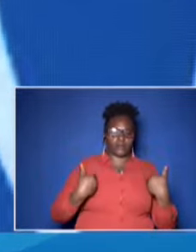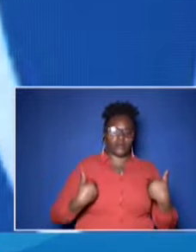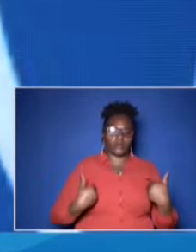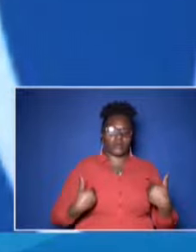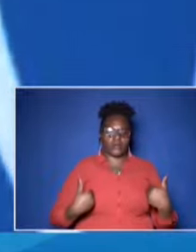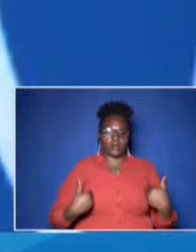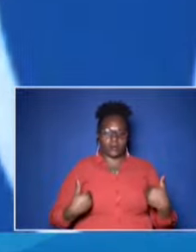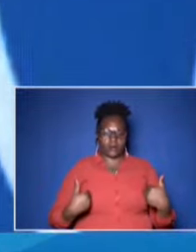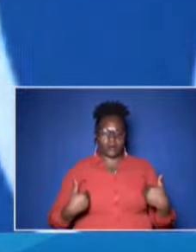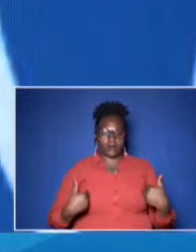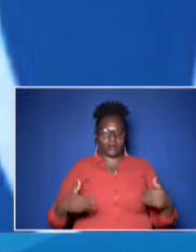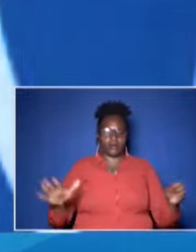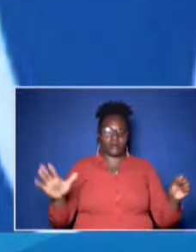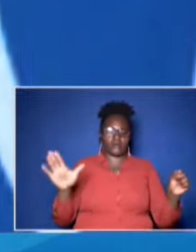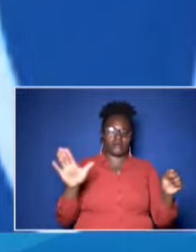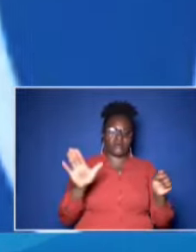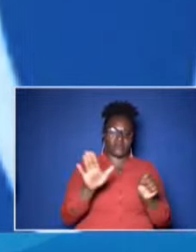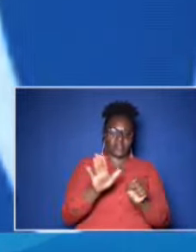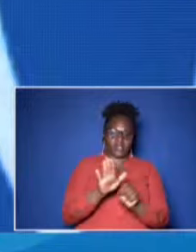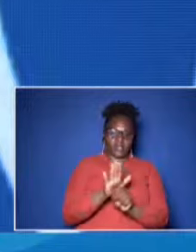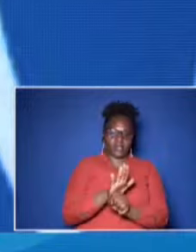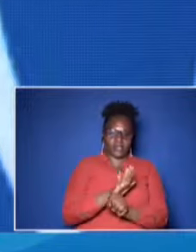me fill